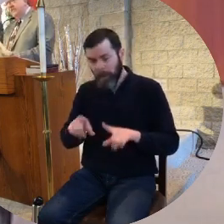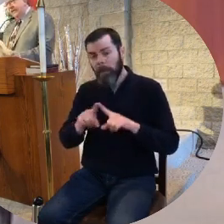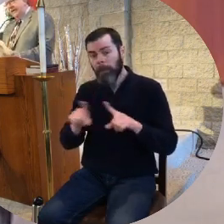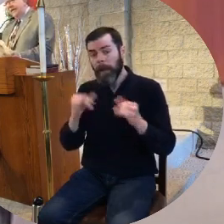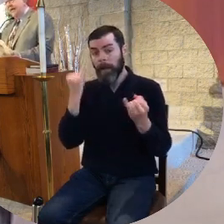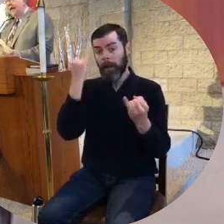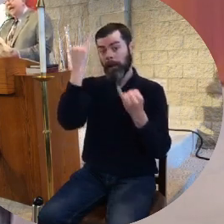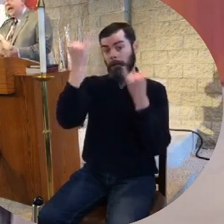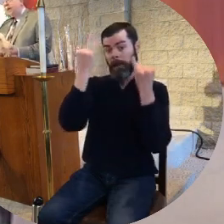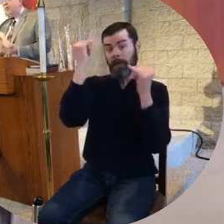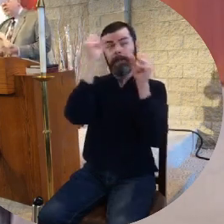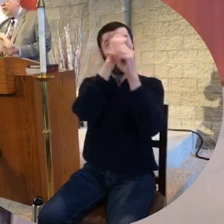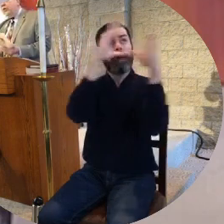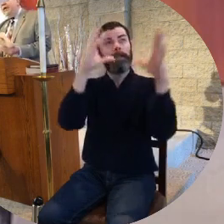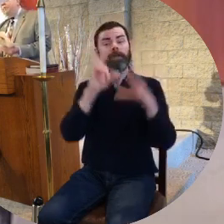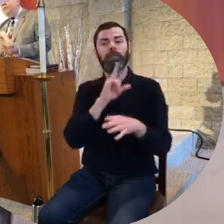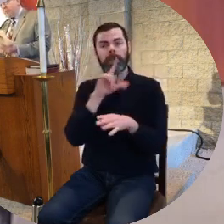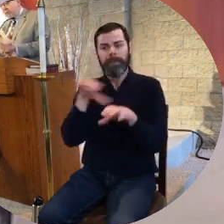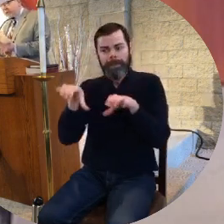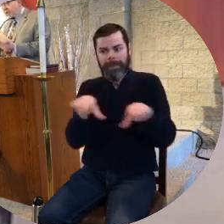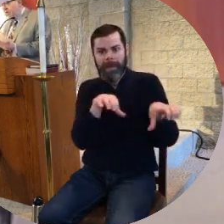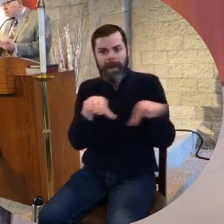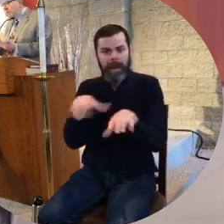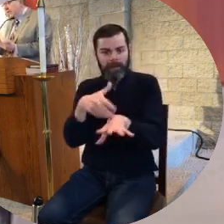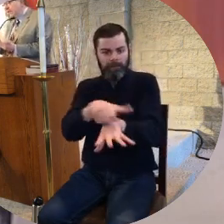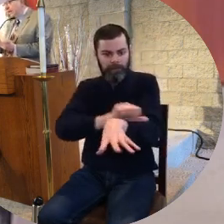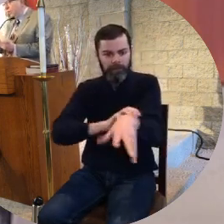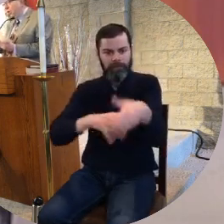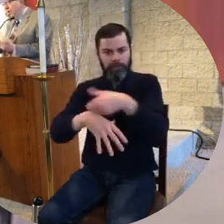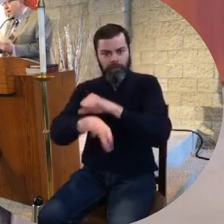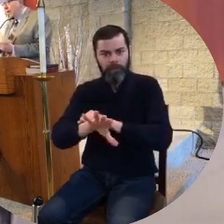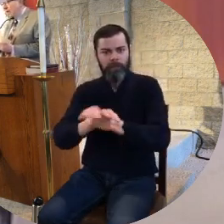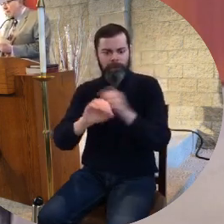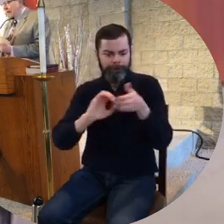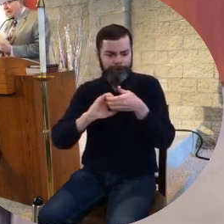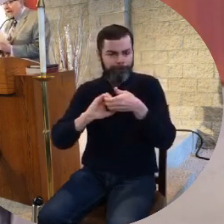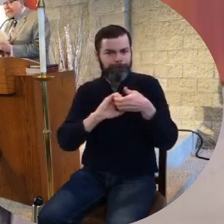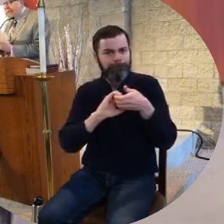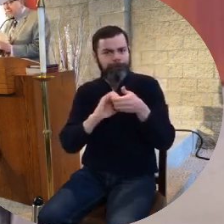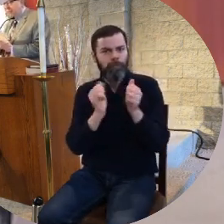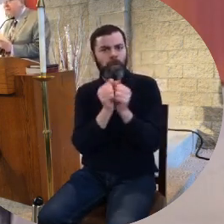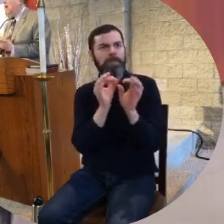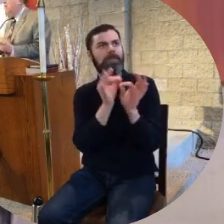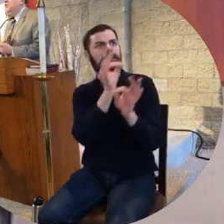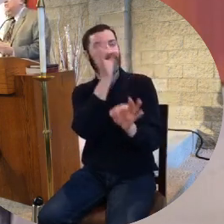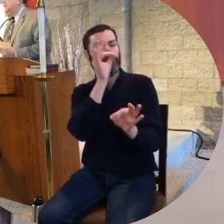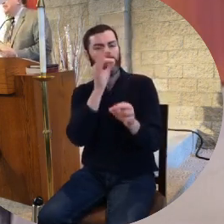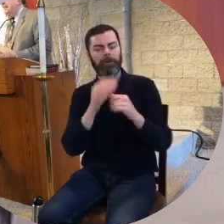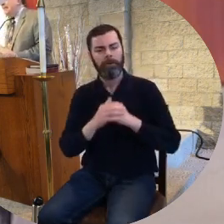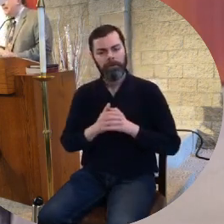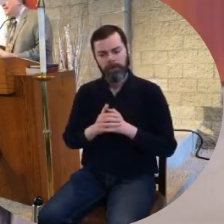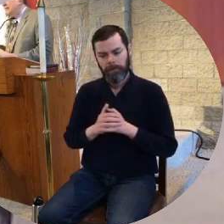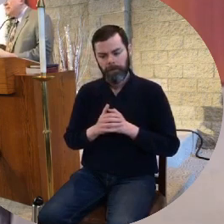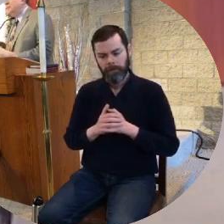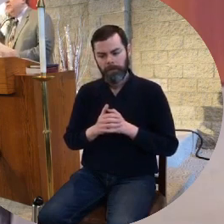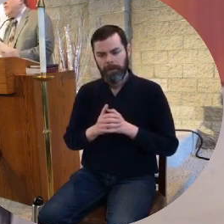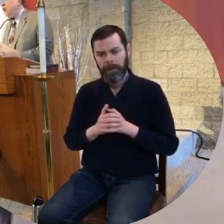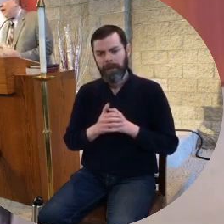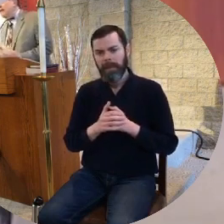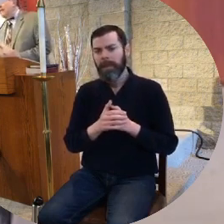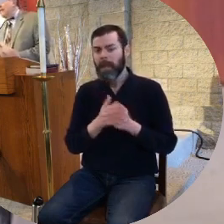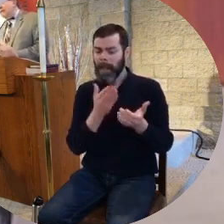to see and help co-create with Spirit those things that I want in my life. Not just things, but